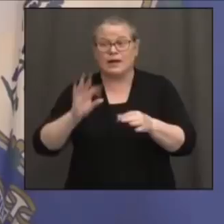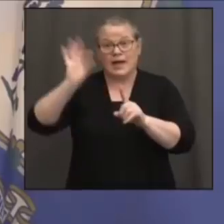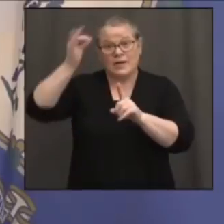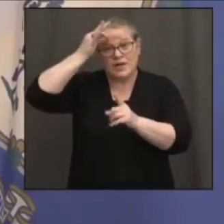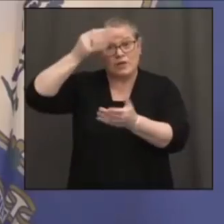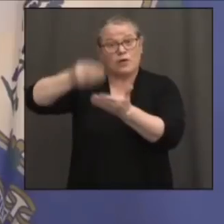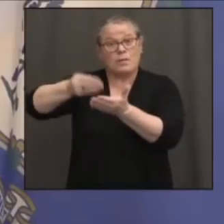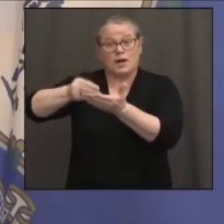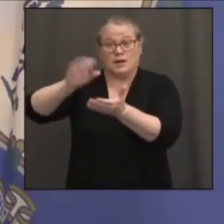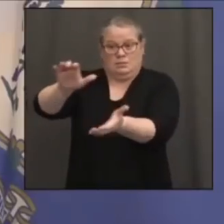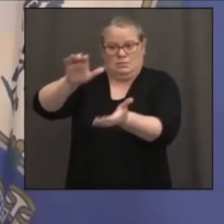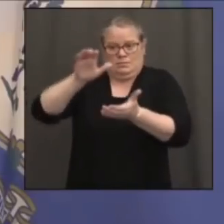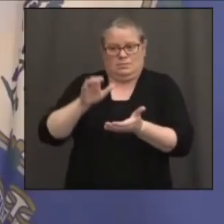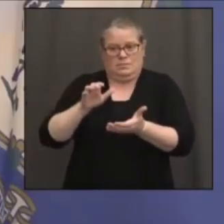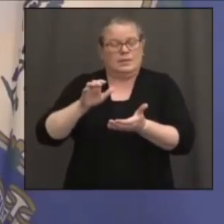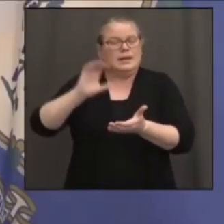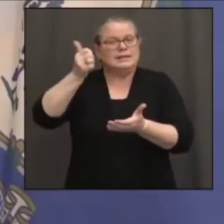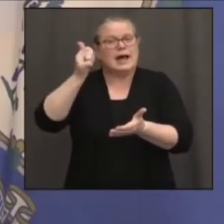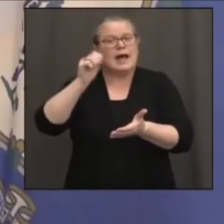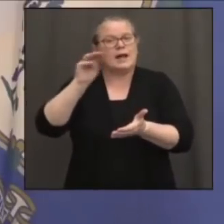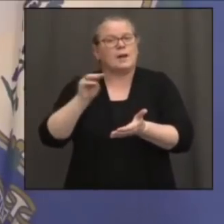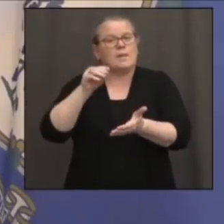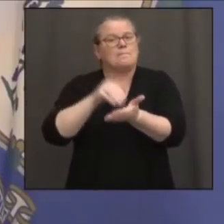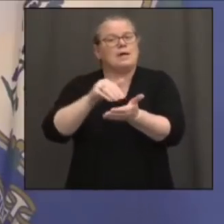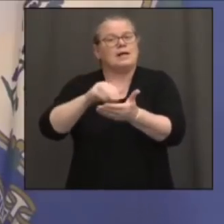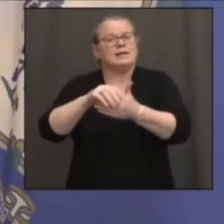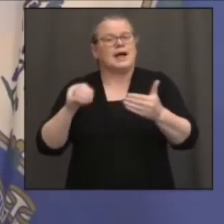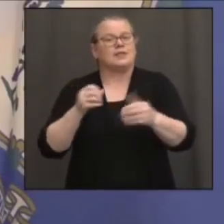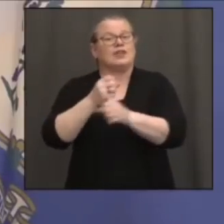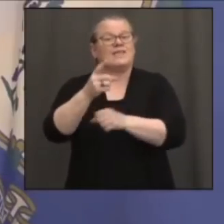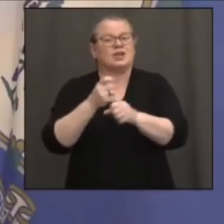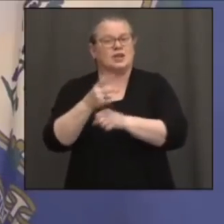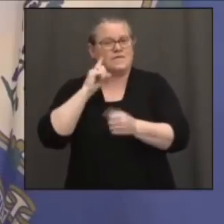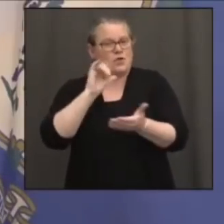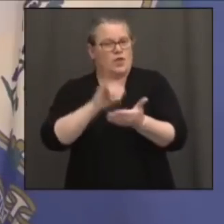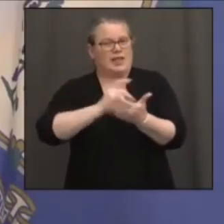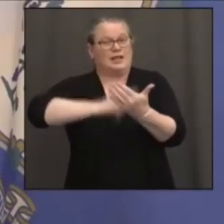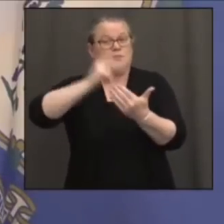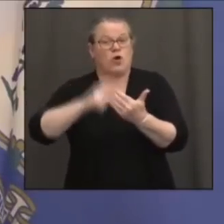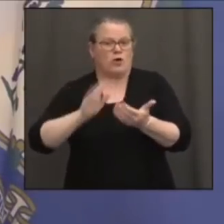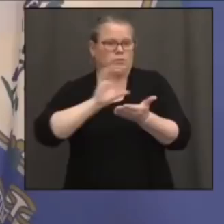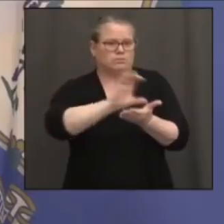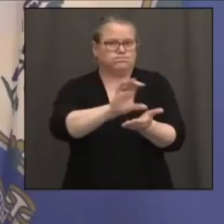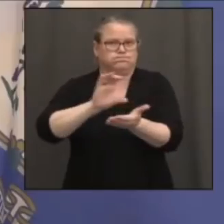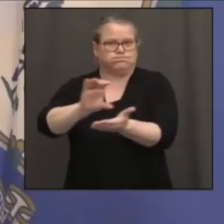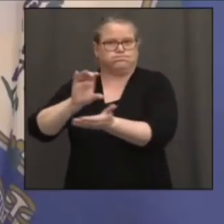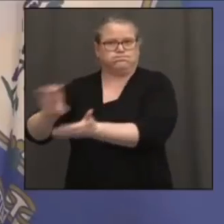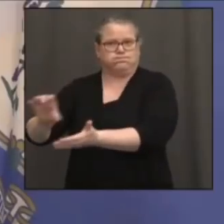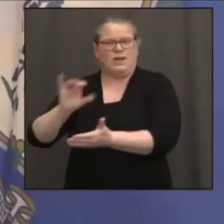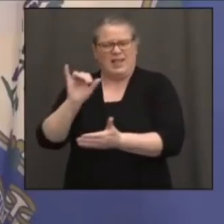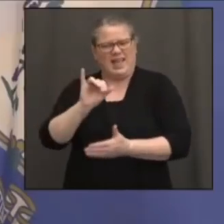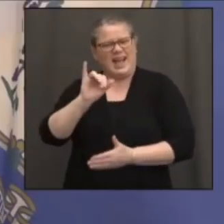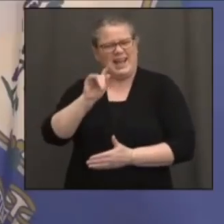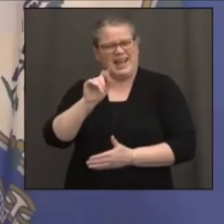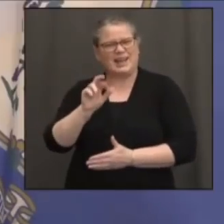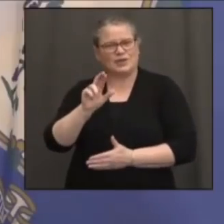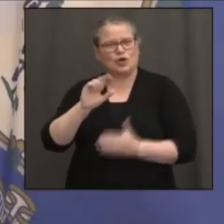$10 million a year to these amazing programs, just like Intercommunity at East Hartford. What a difference they're